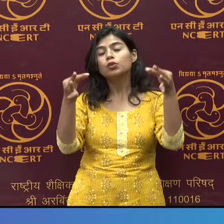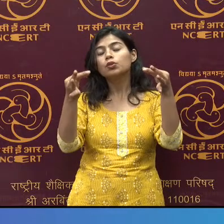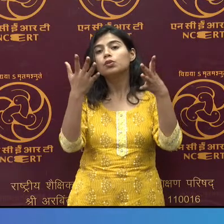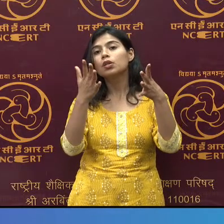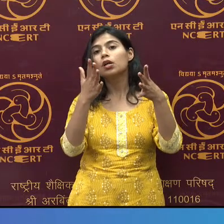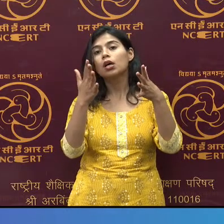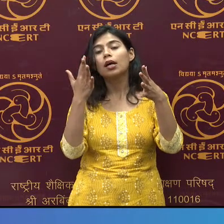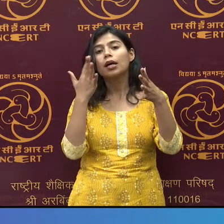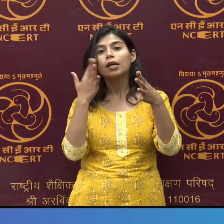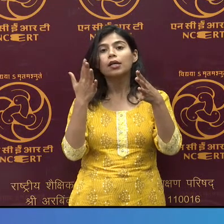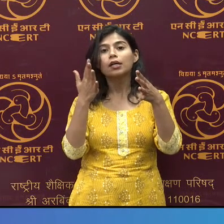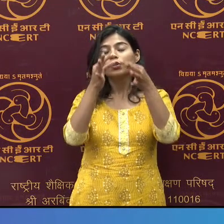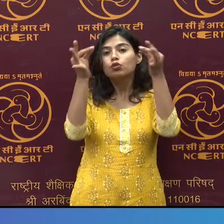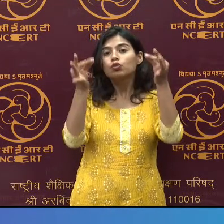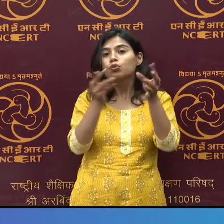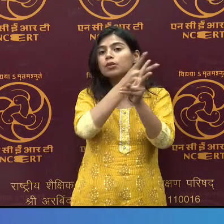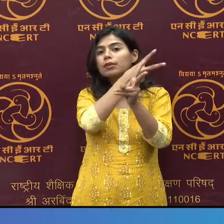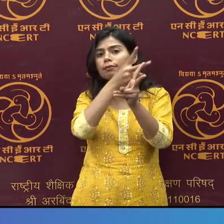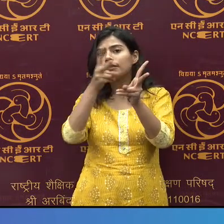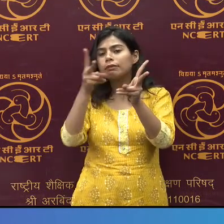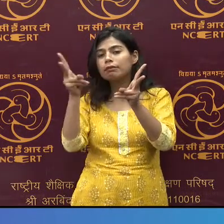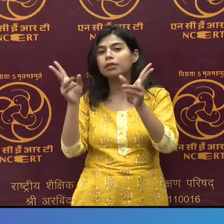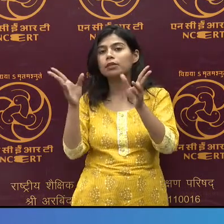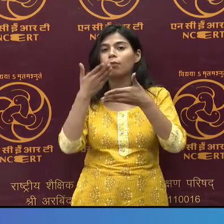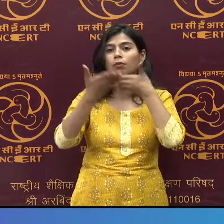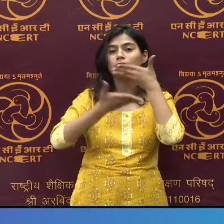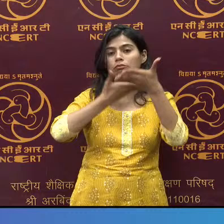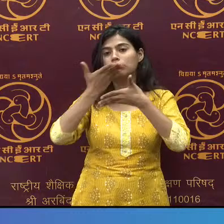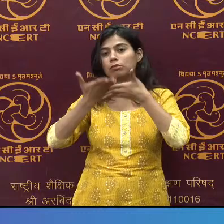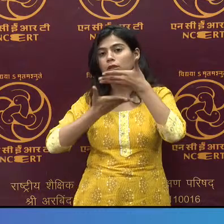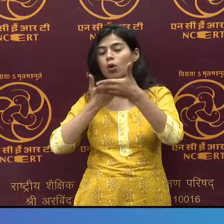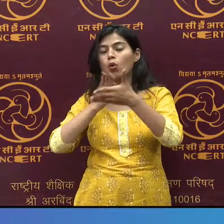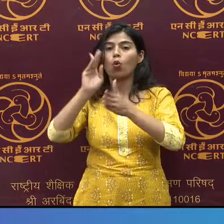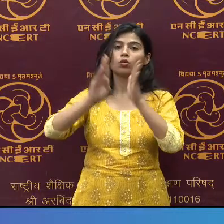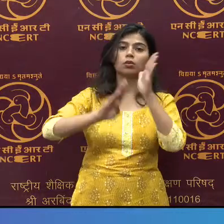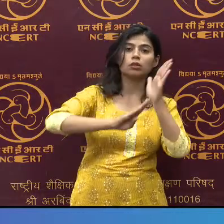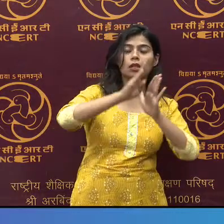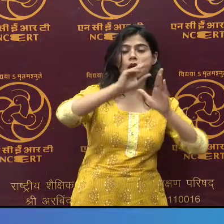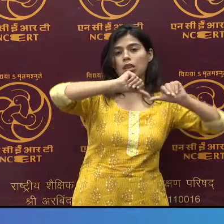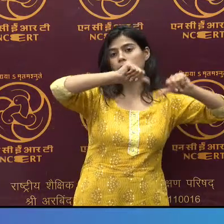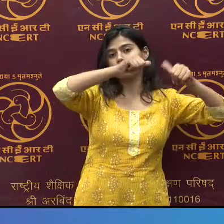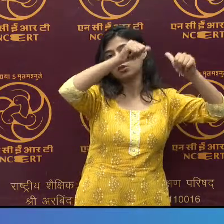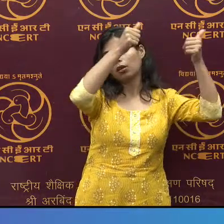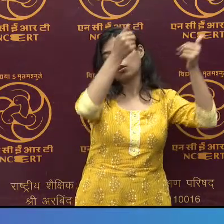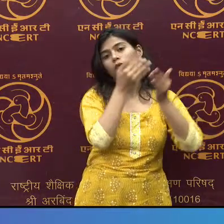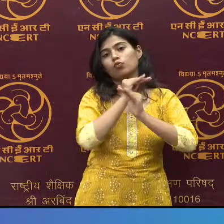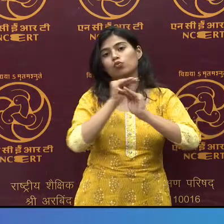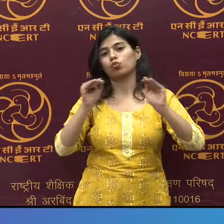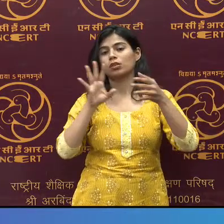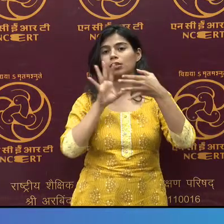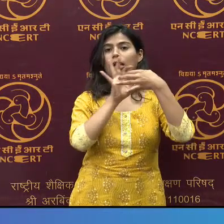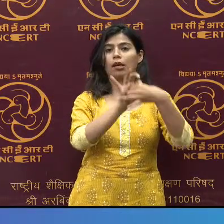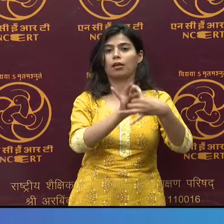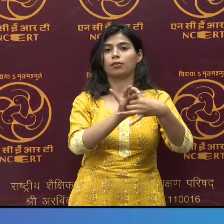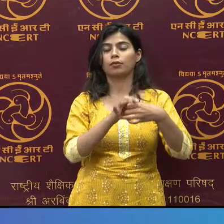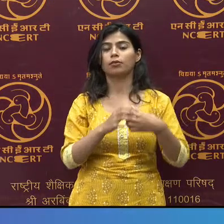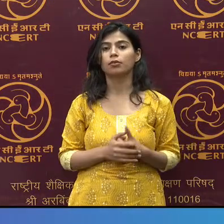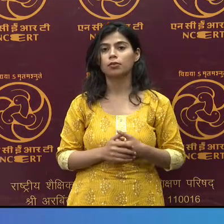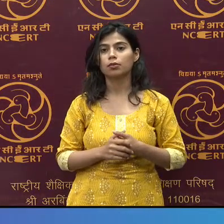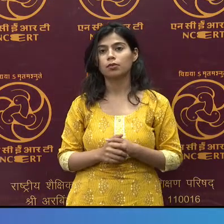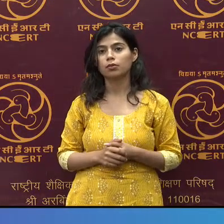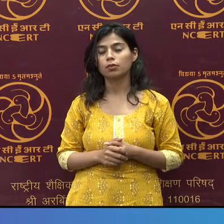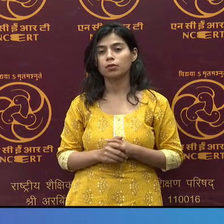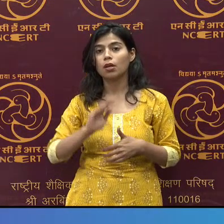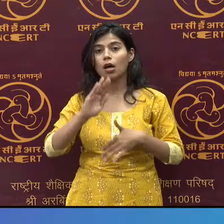are exploiting us and are detrimental to the success of the students. Next, paragraph